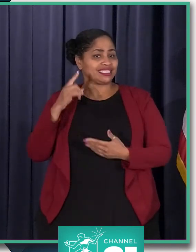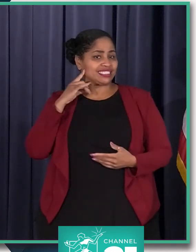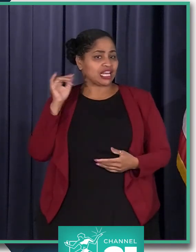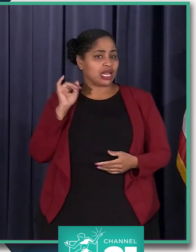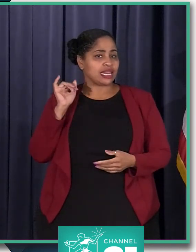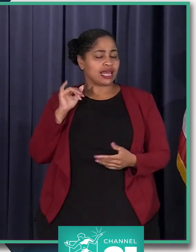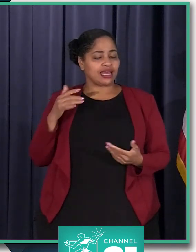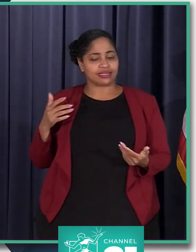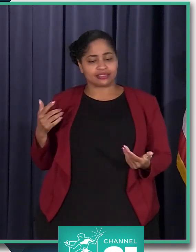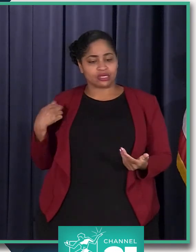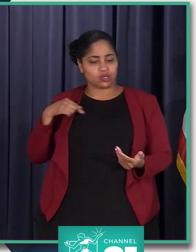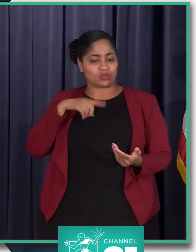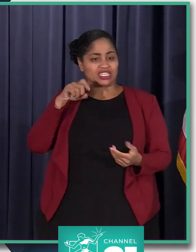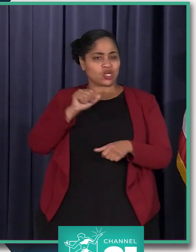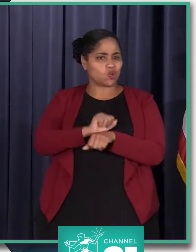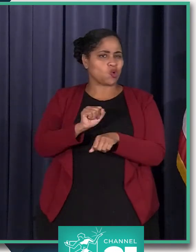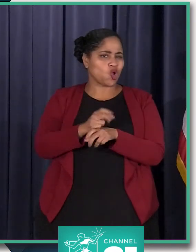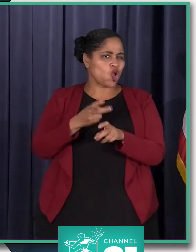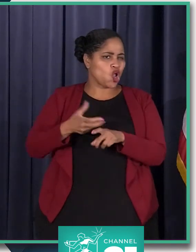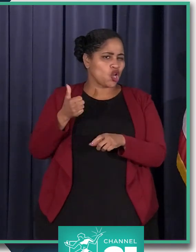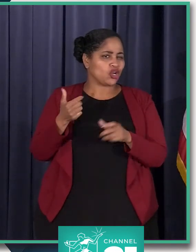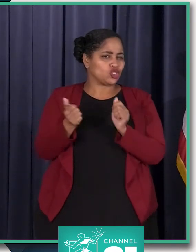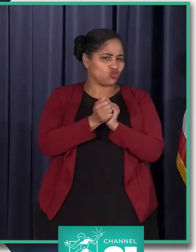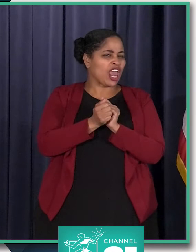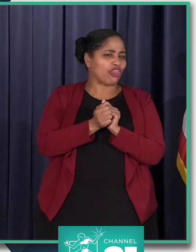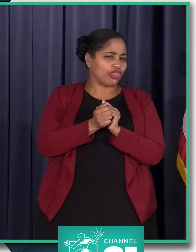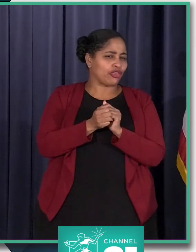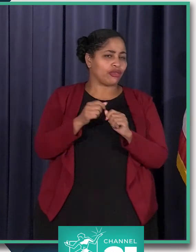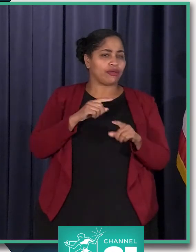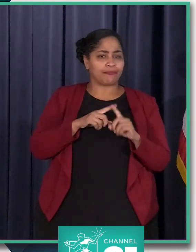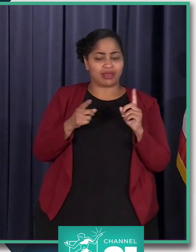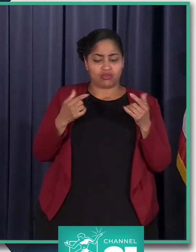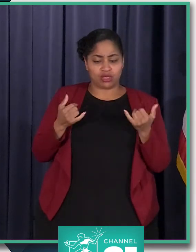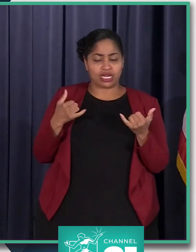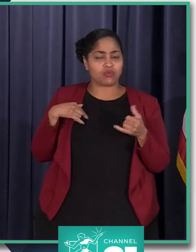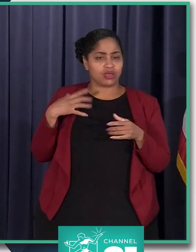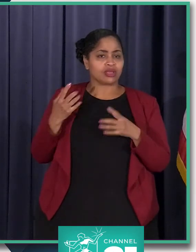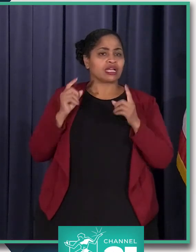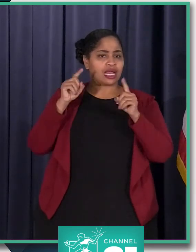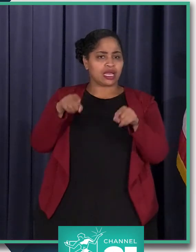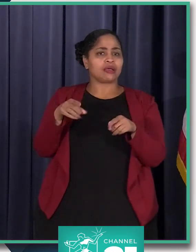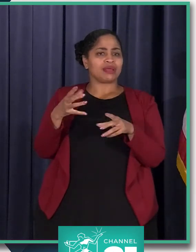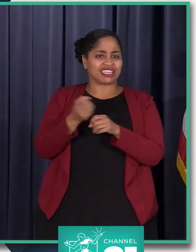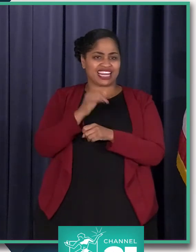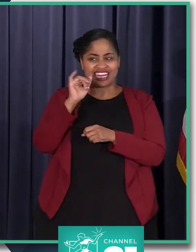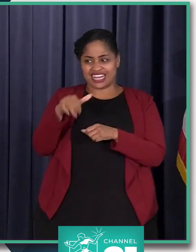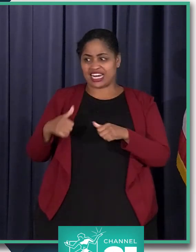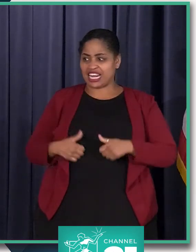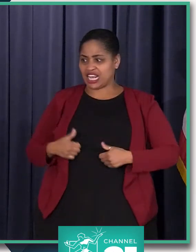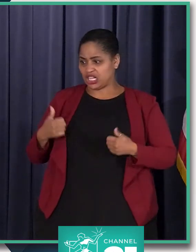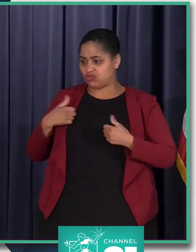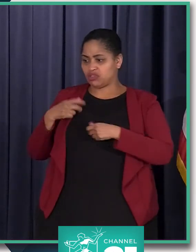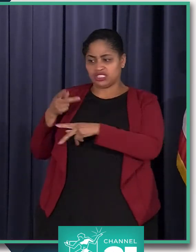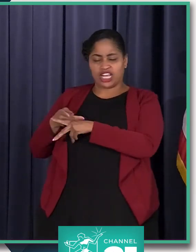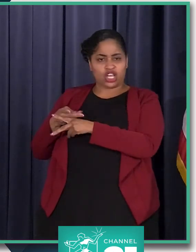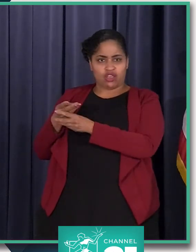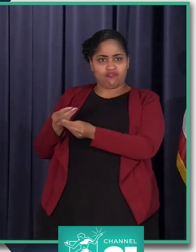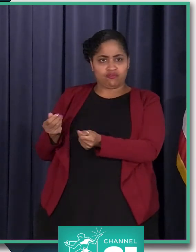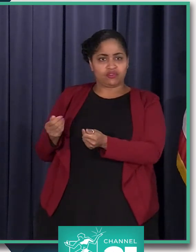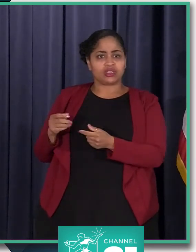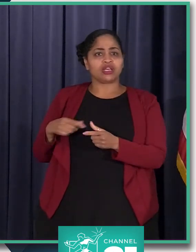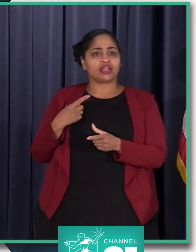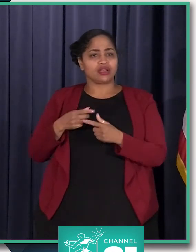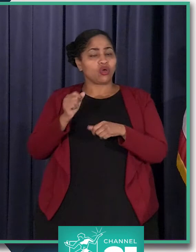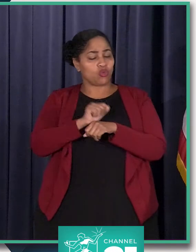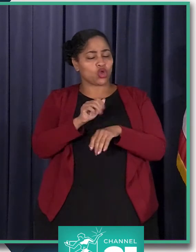like we need to work a little bit harder together. But in the meantime, we're going to get out and get that address taken care of. We're